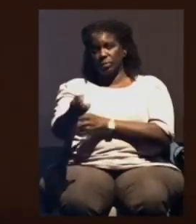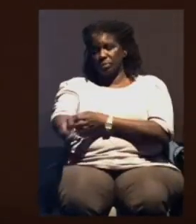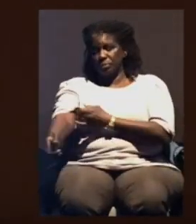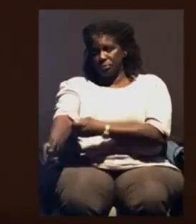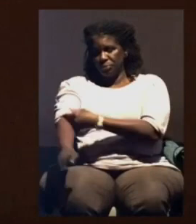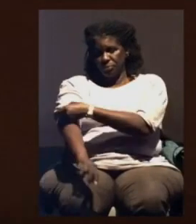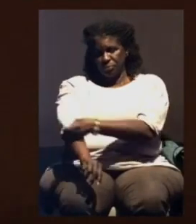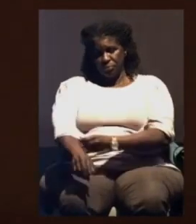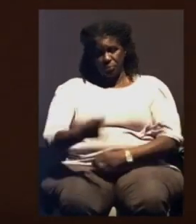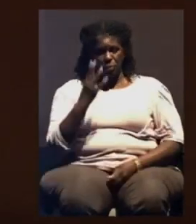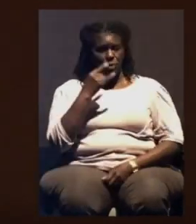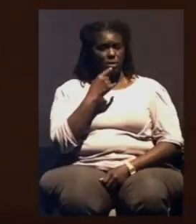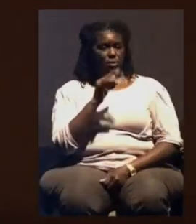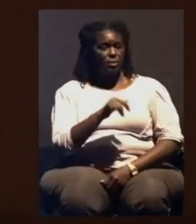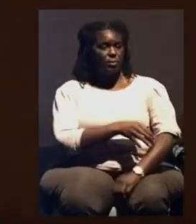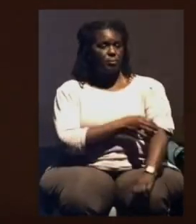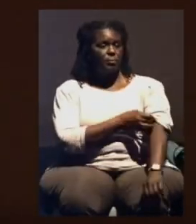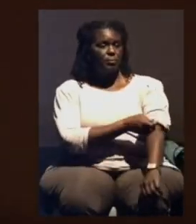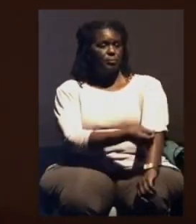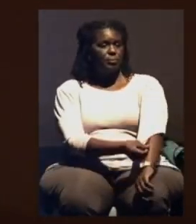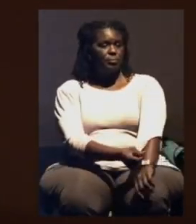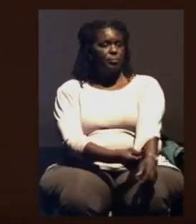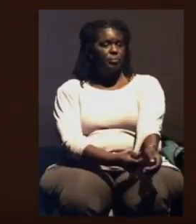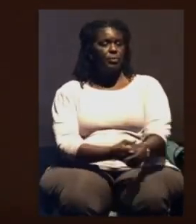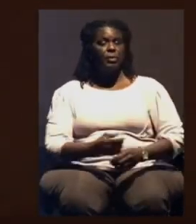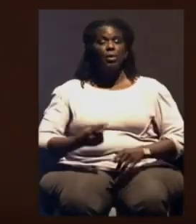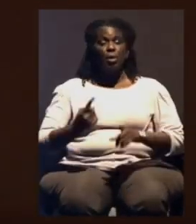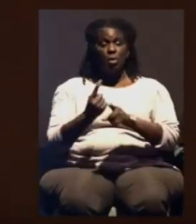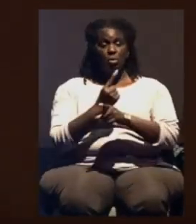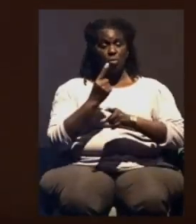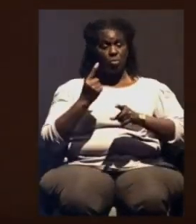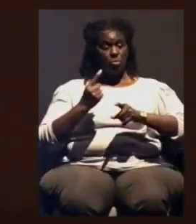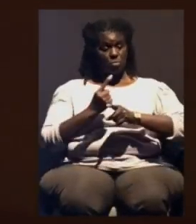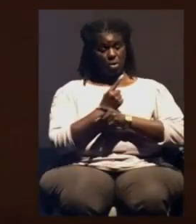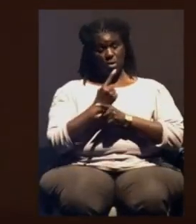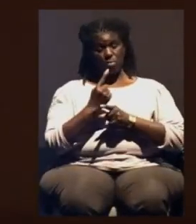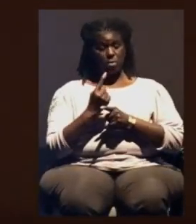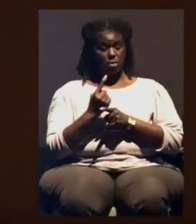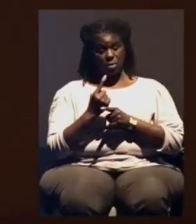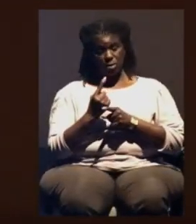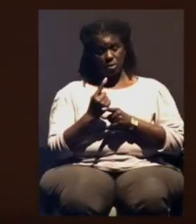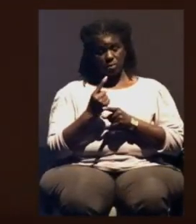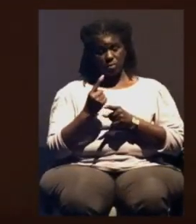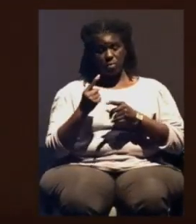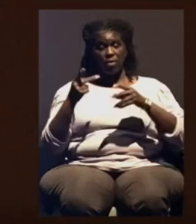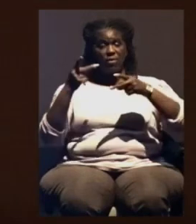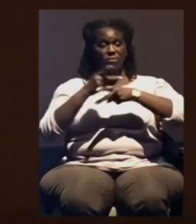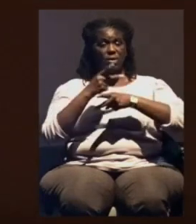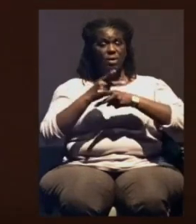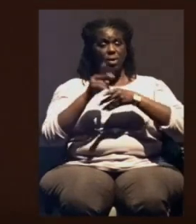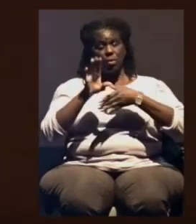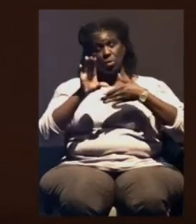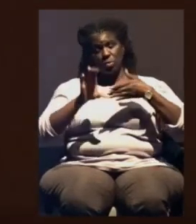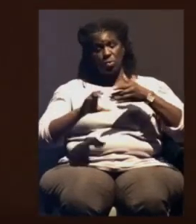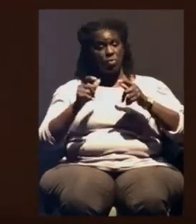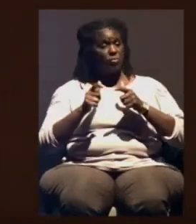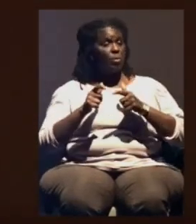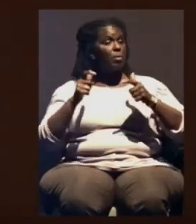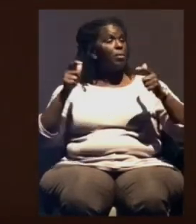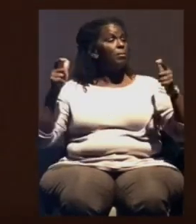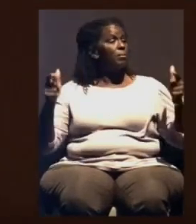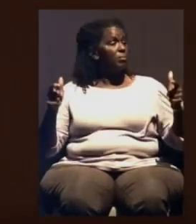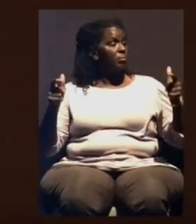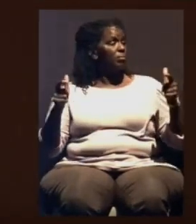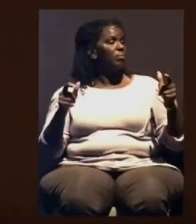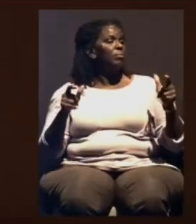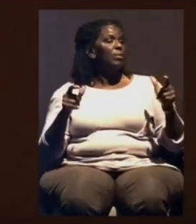that? They say that because a properly drawn conclusion from a large, relevant sample